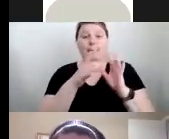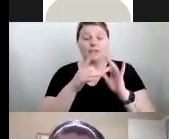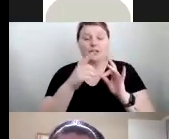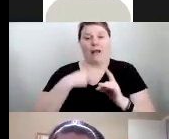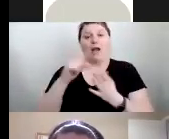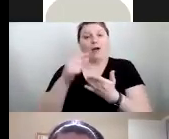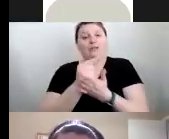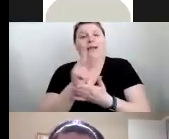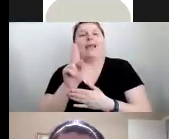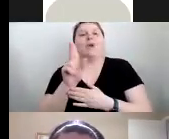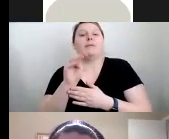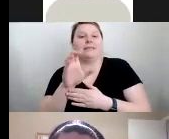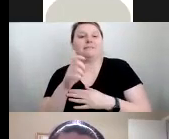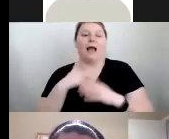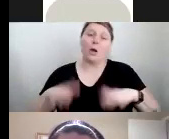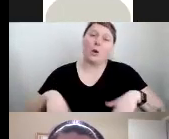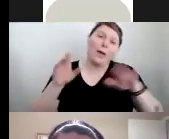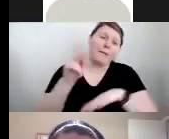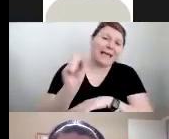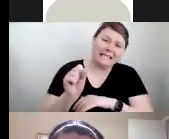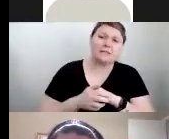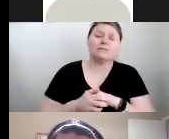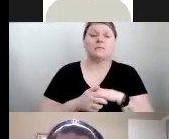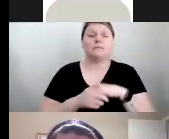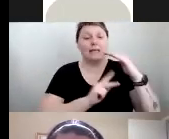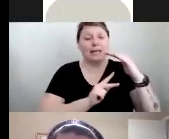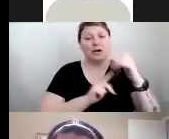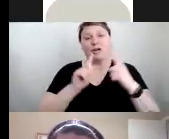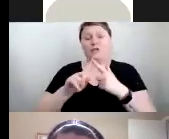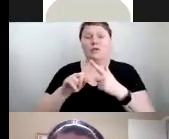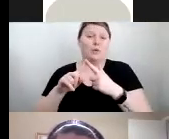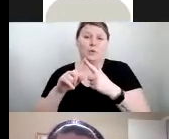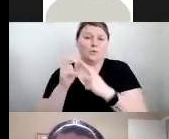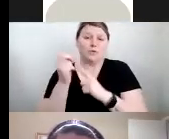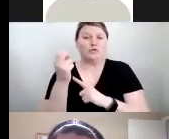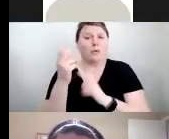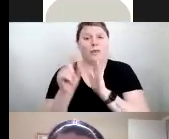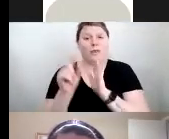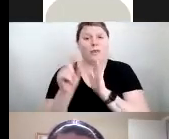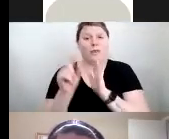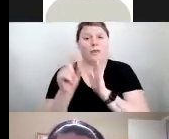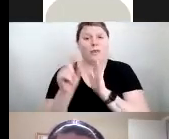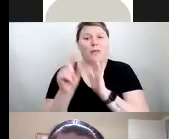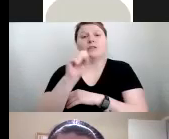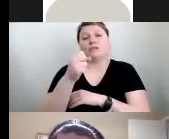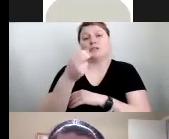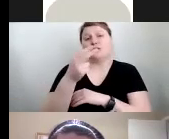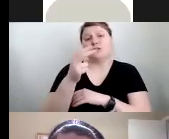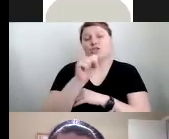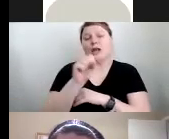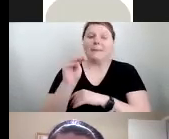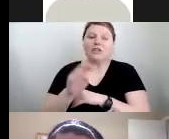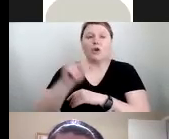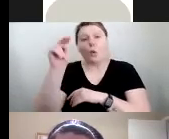Center. I also grew up in Kansas. I went kindergarten through 12th grade in Shawnee Mission North, as well as the Shawnee Mission East